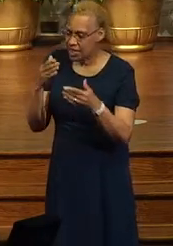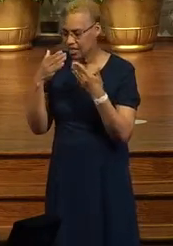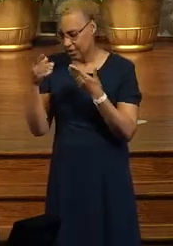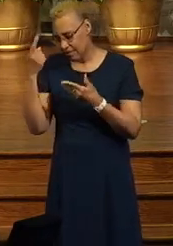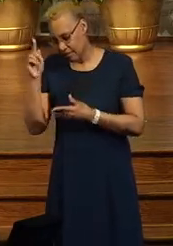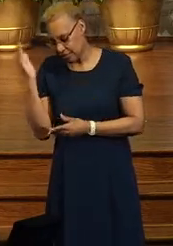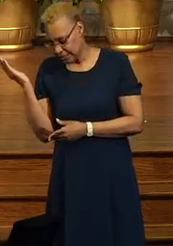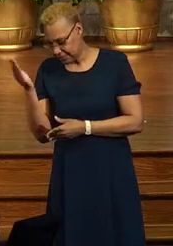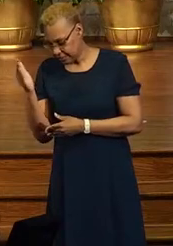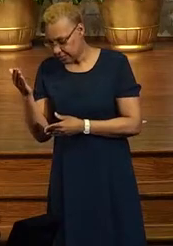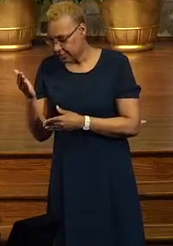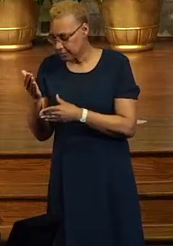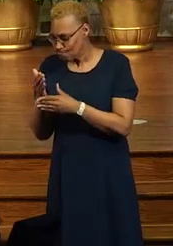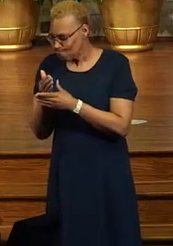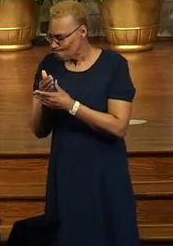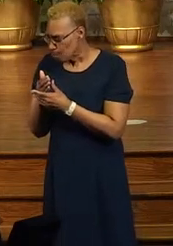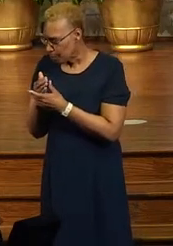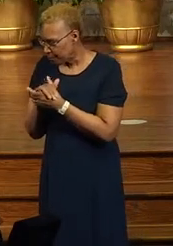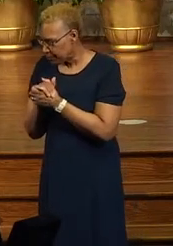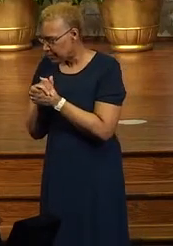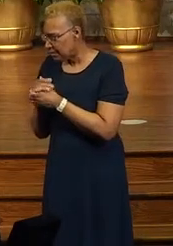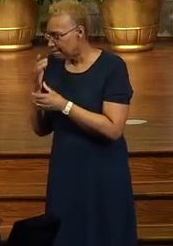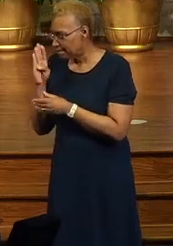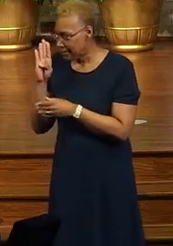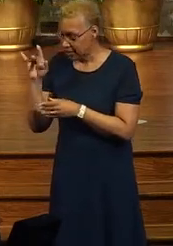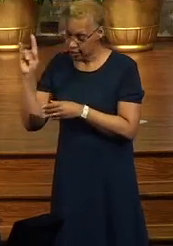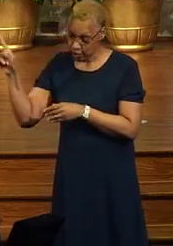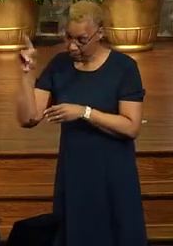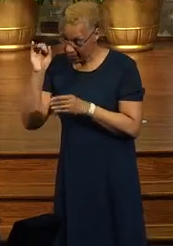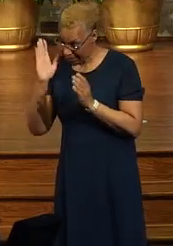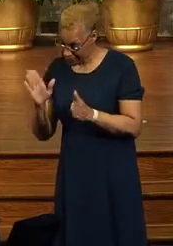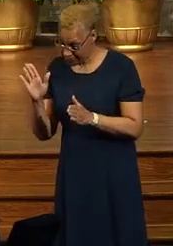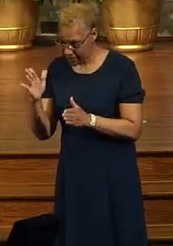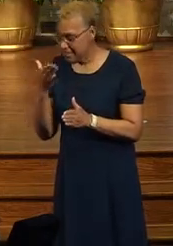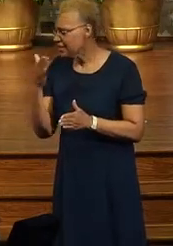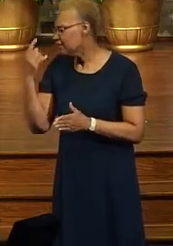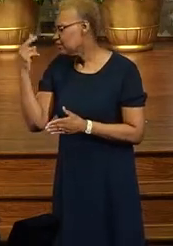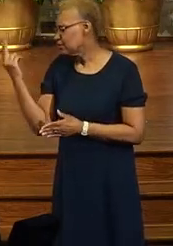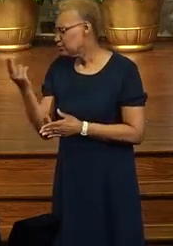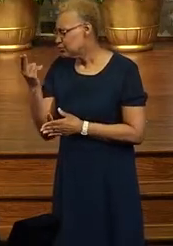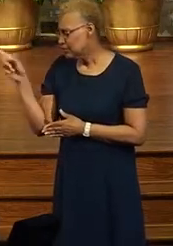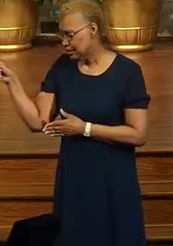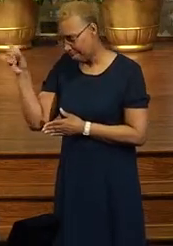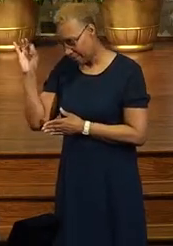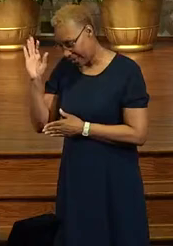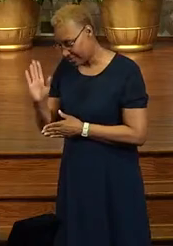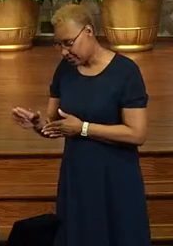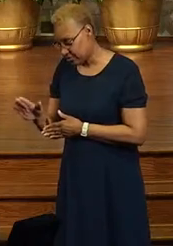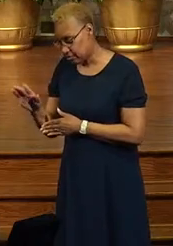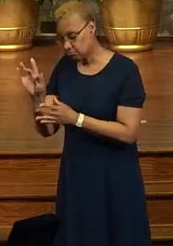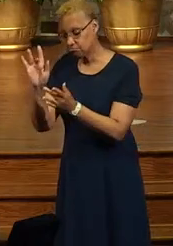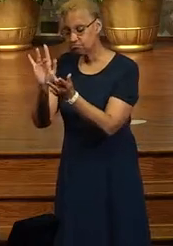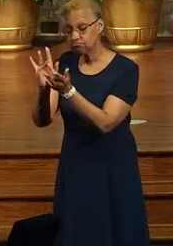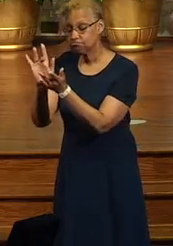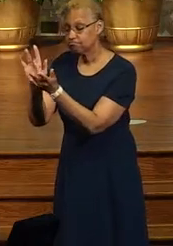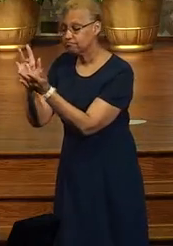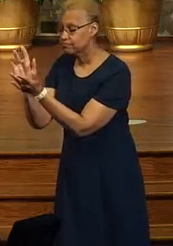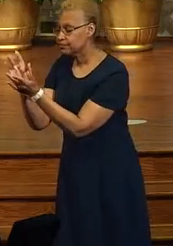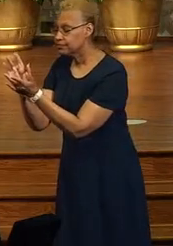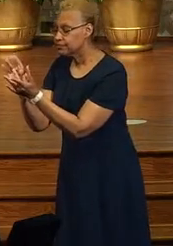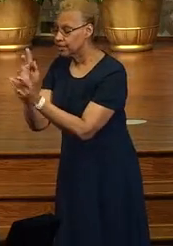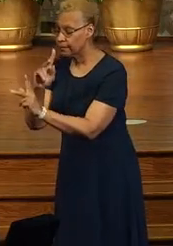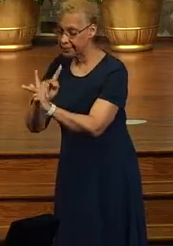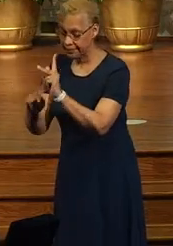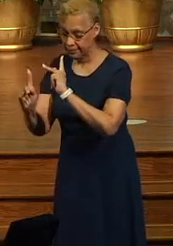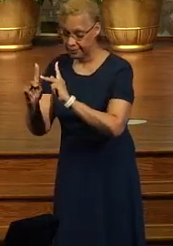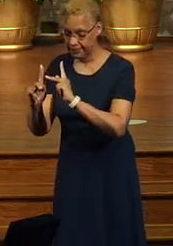us by your manservant. Thank you for using him in a mighty way to touch hearts, to change